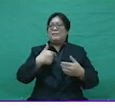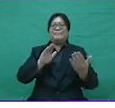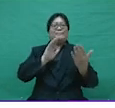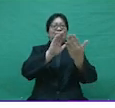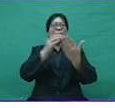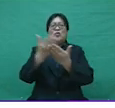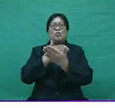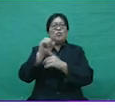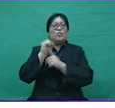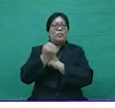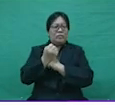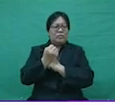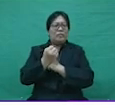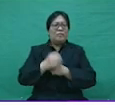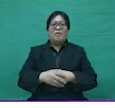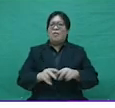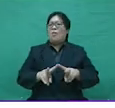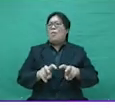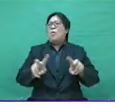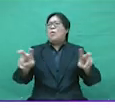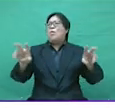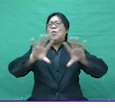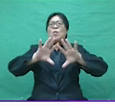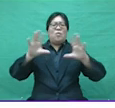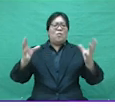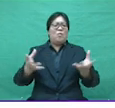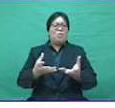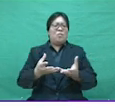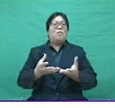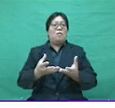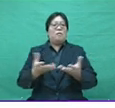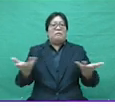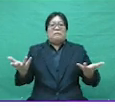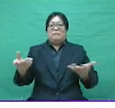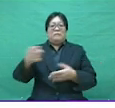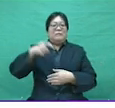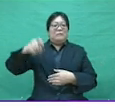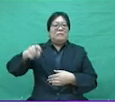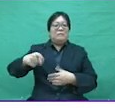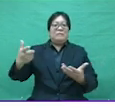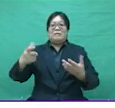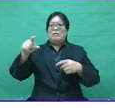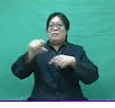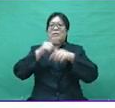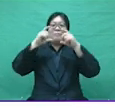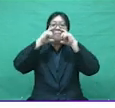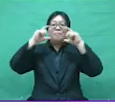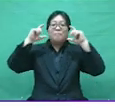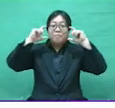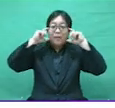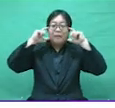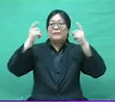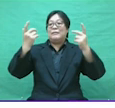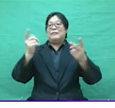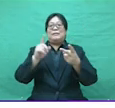new situation, that the virus was everywhere, and that suddenly you need some masks. Suddenly